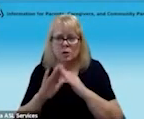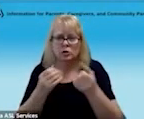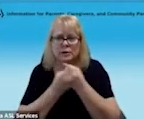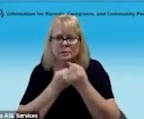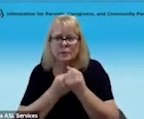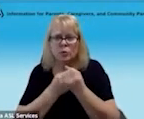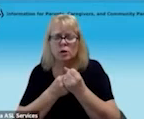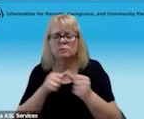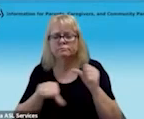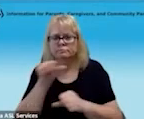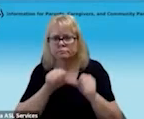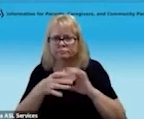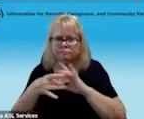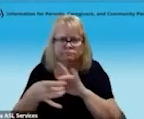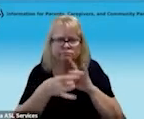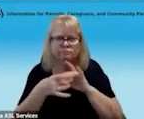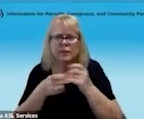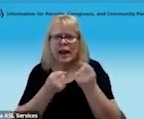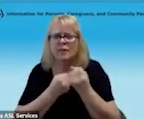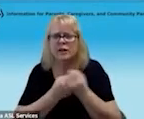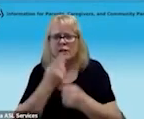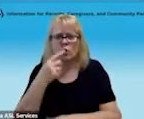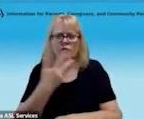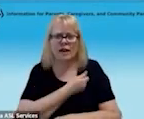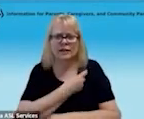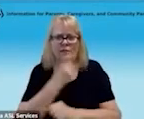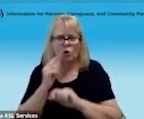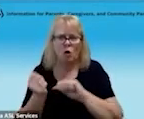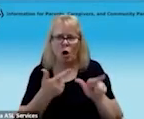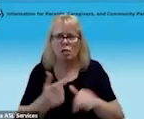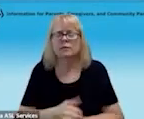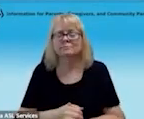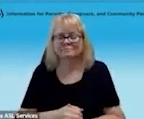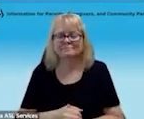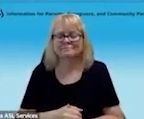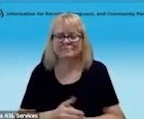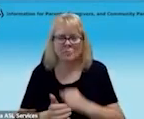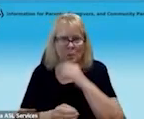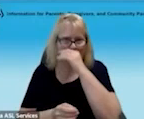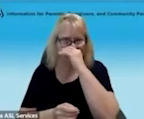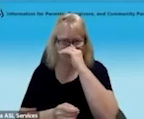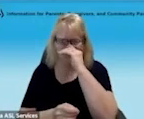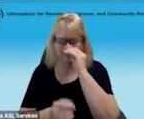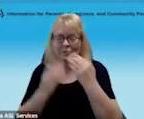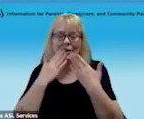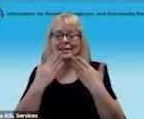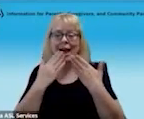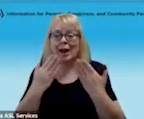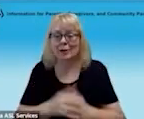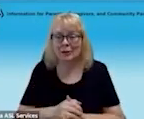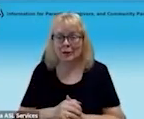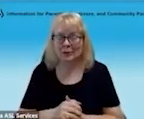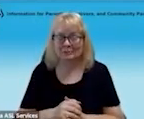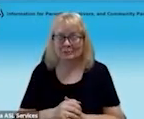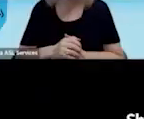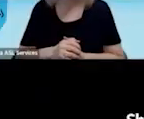rural communities. And here's one of our community health aides getting vaccinated. And it's just incredible to see how these communities have come together